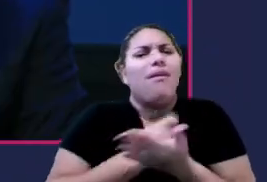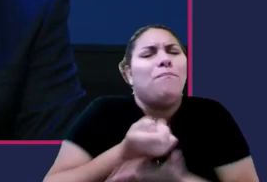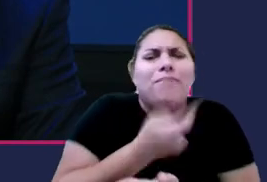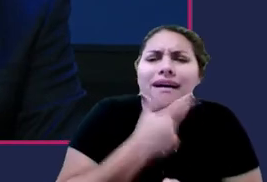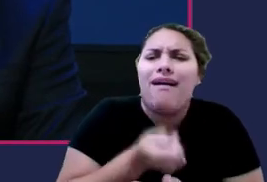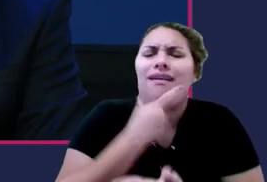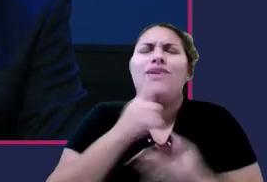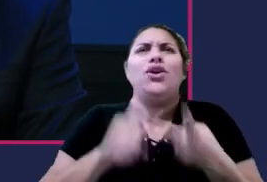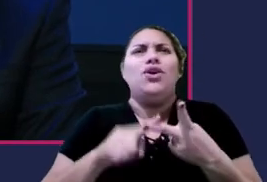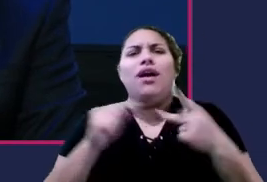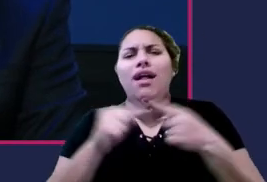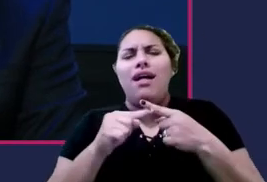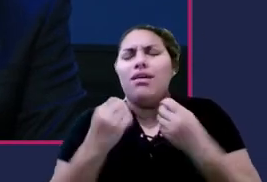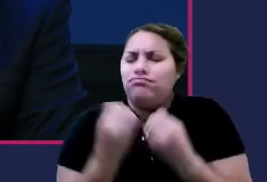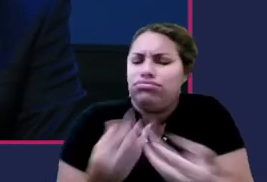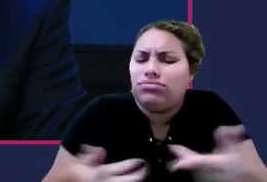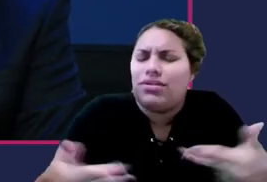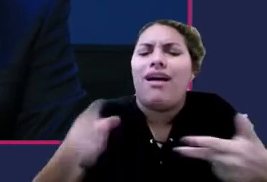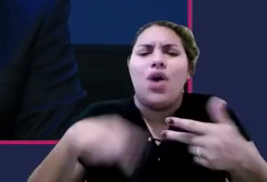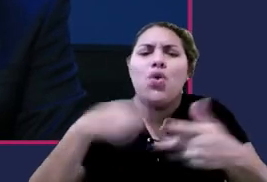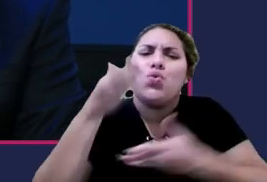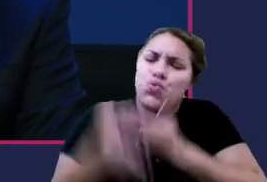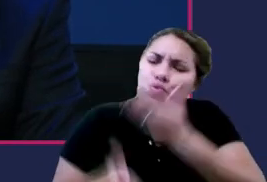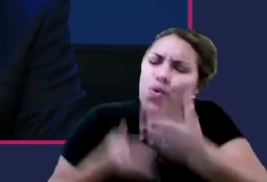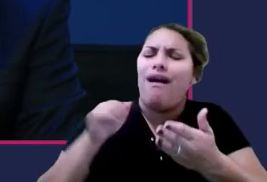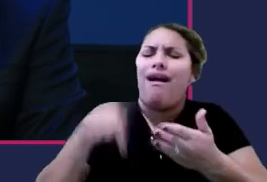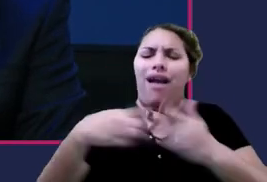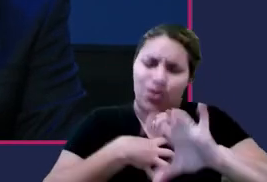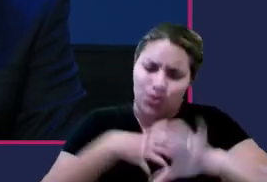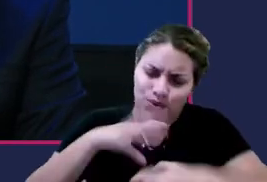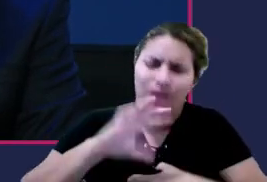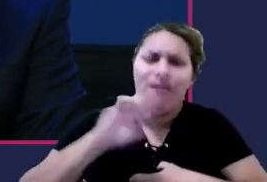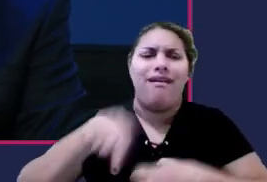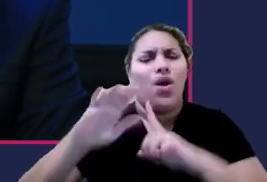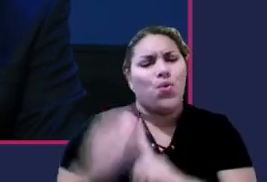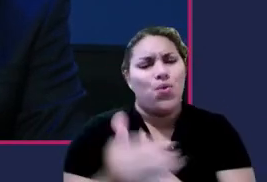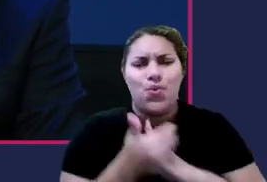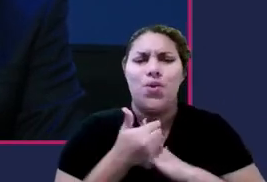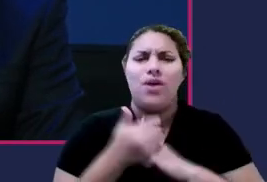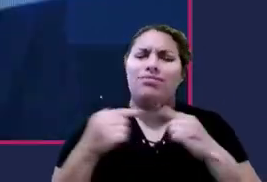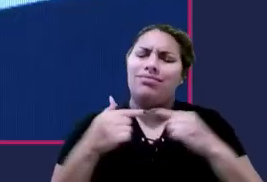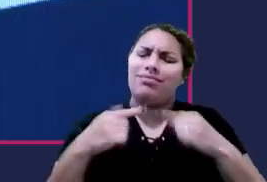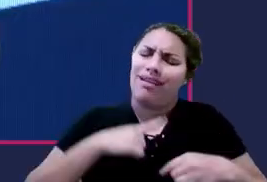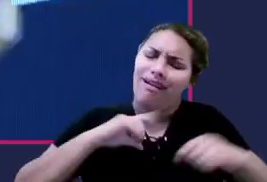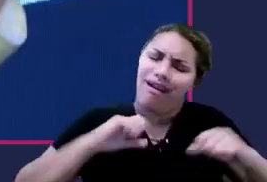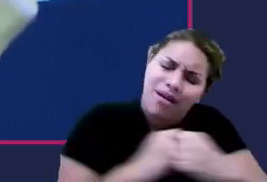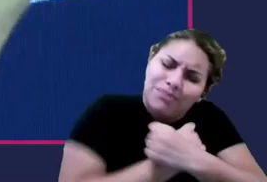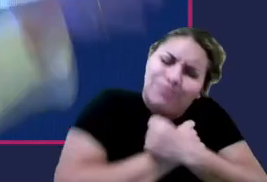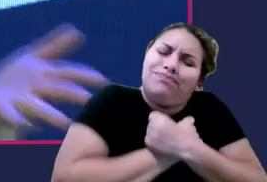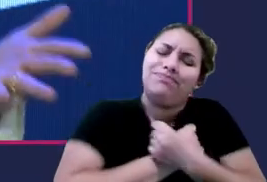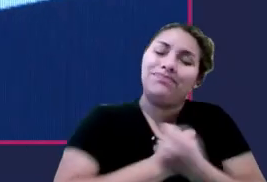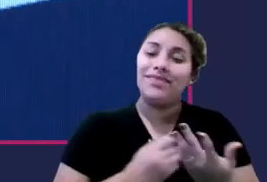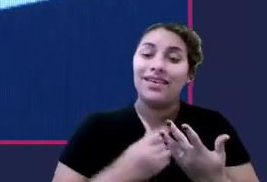Casa Hunter. It is about treatment, it is about medication, but it is about care, empathy,